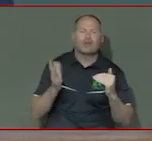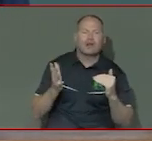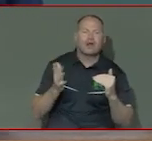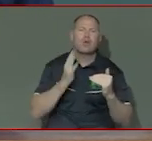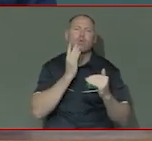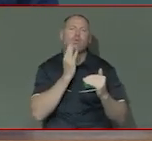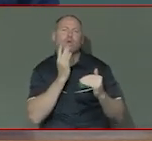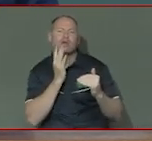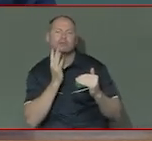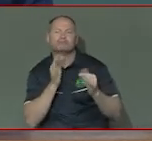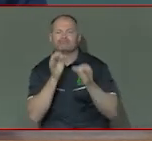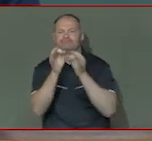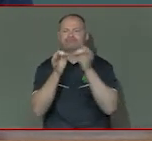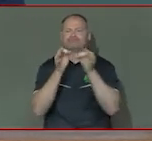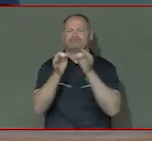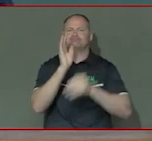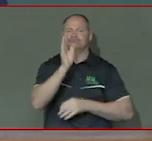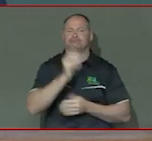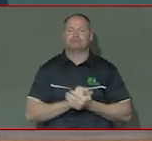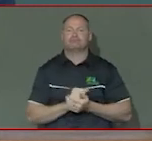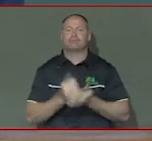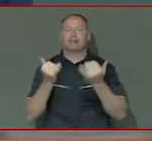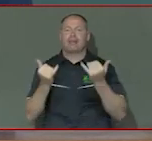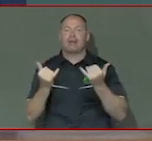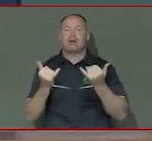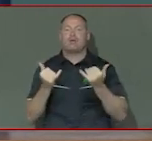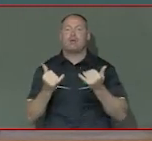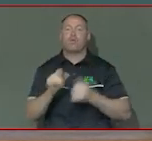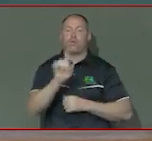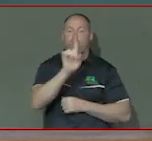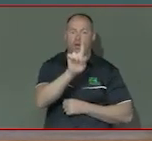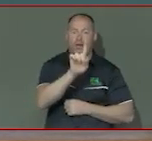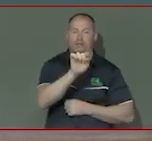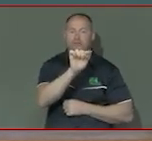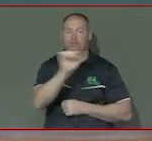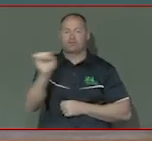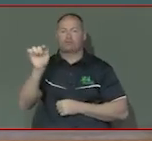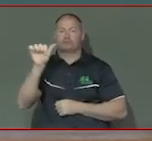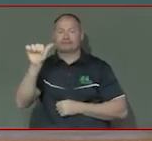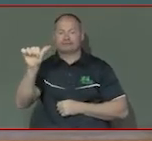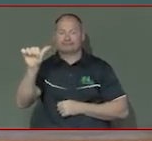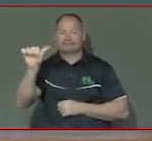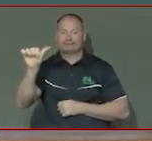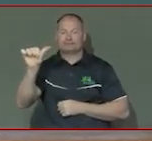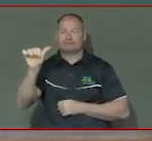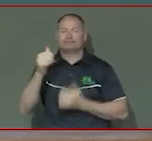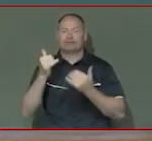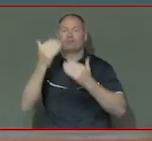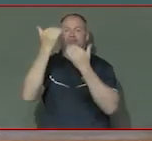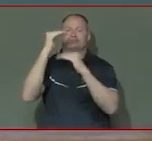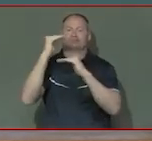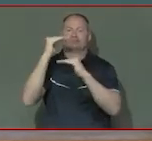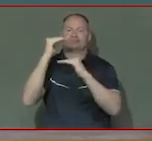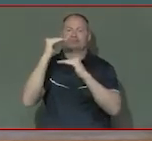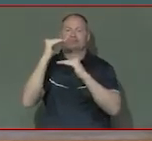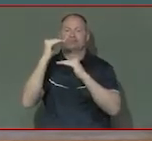the first 6. Number 1 to 6 goes together.